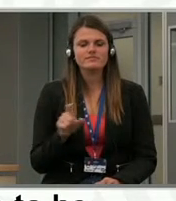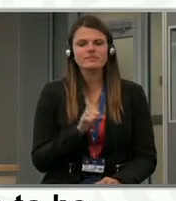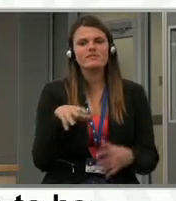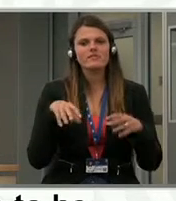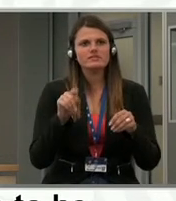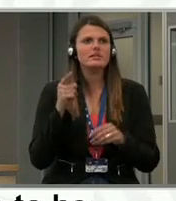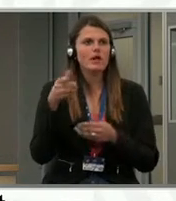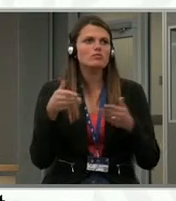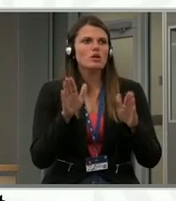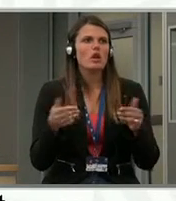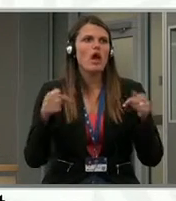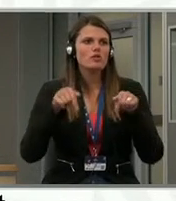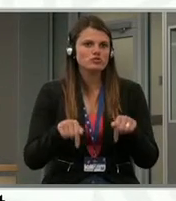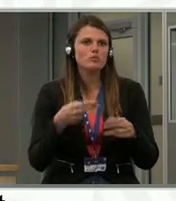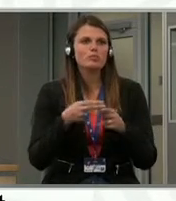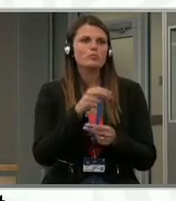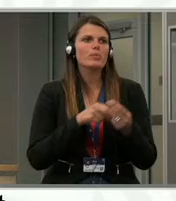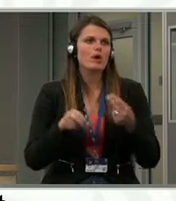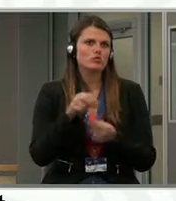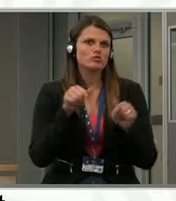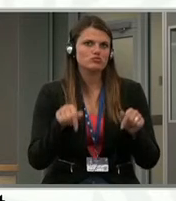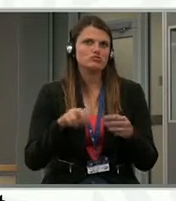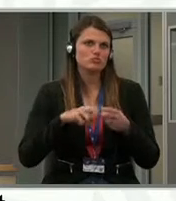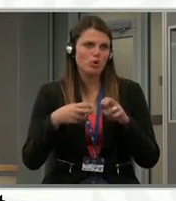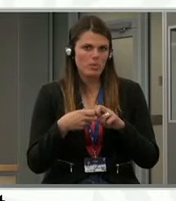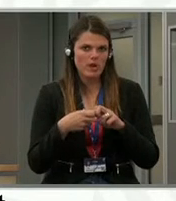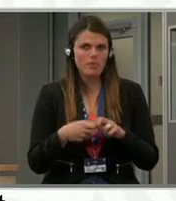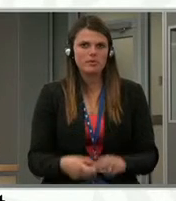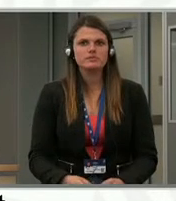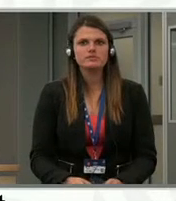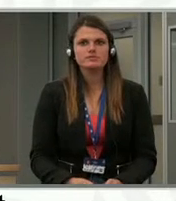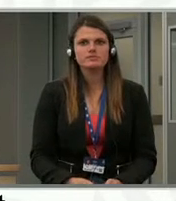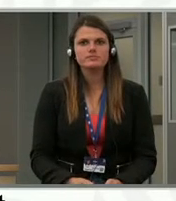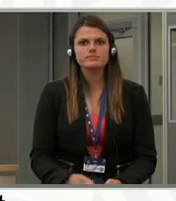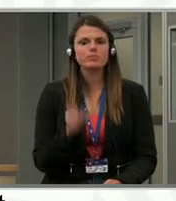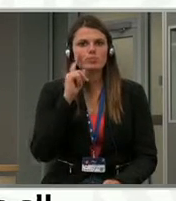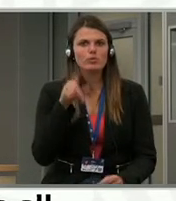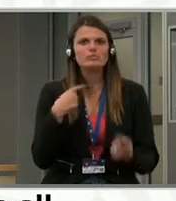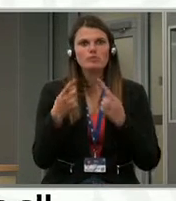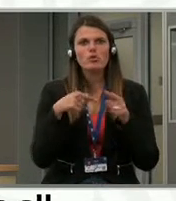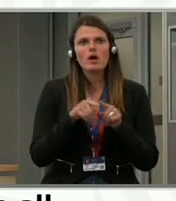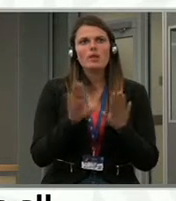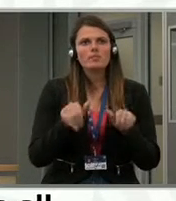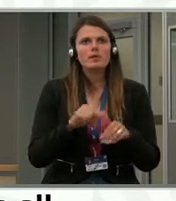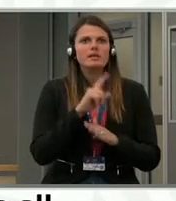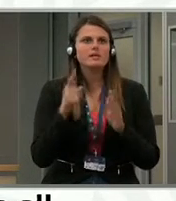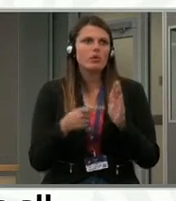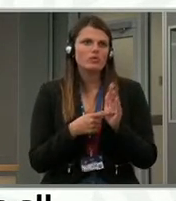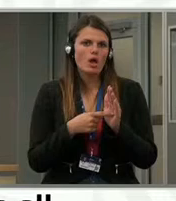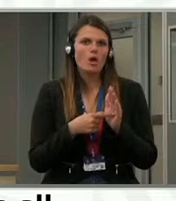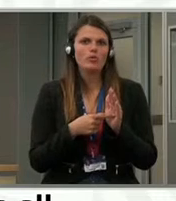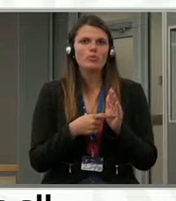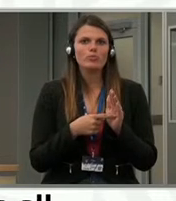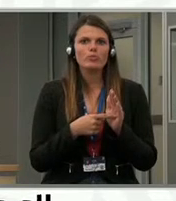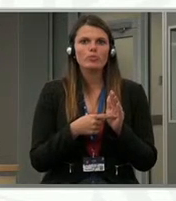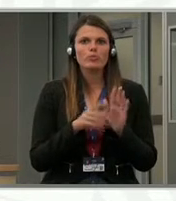Also, this is an issue that concerns us all, and I'm sure that the representative of the European Parliament